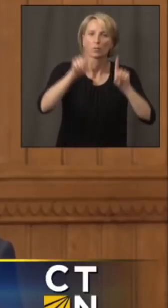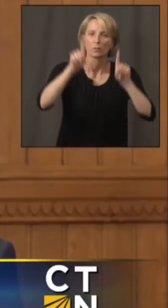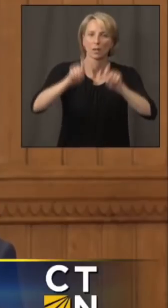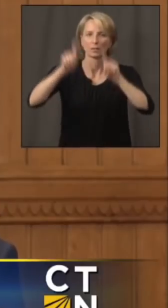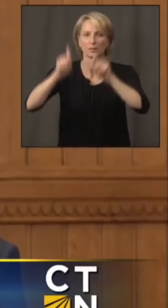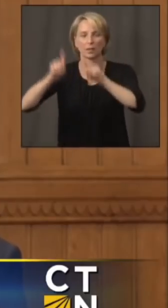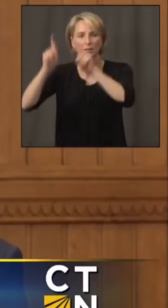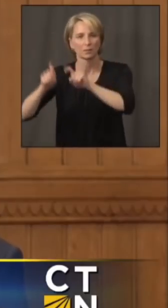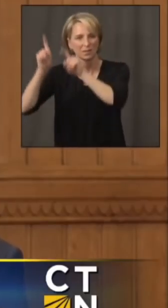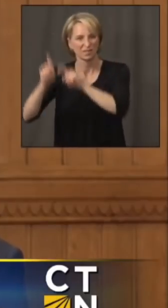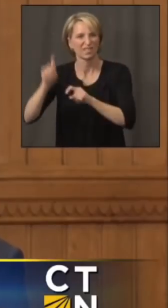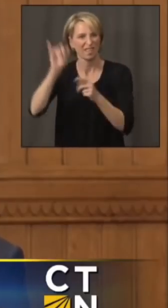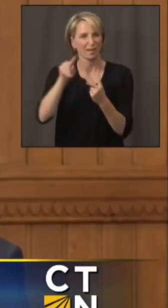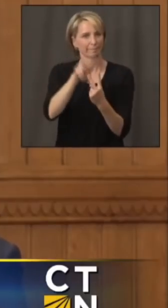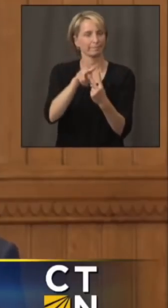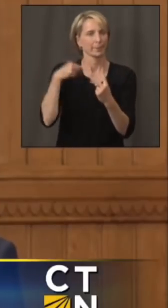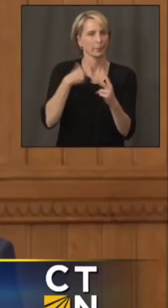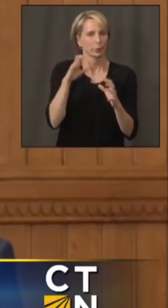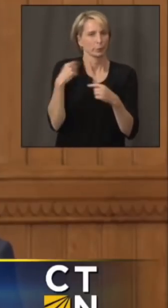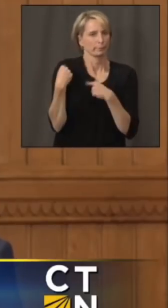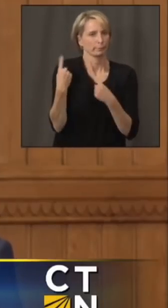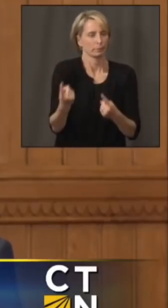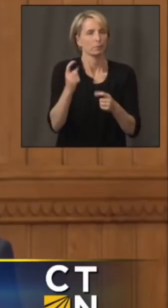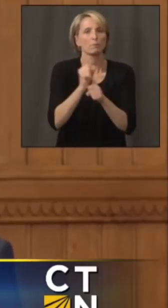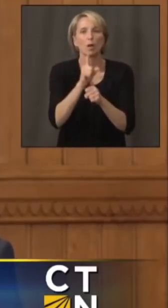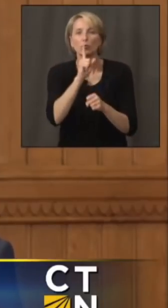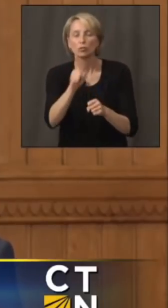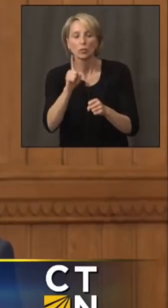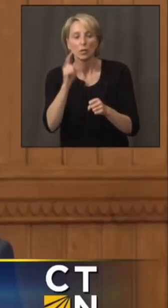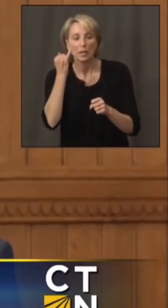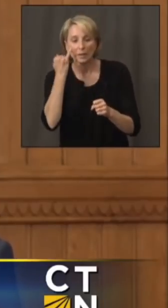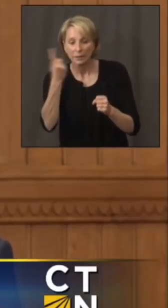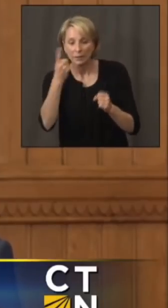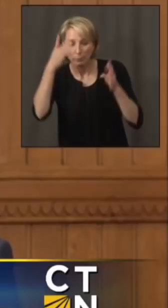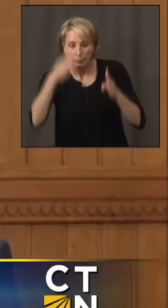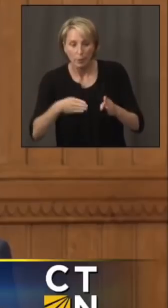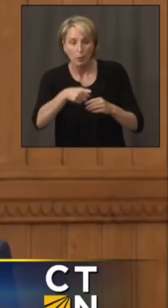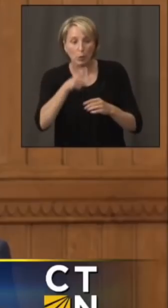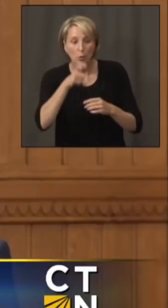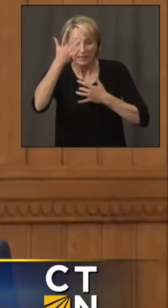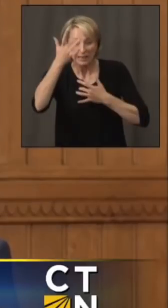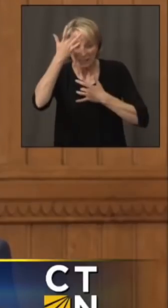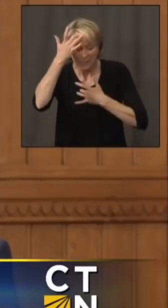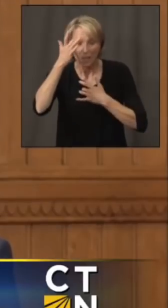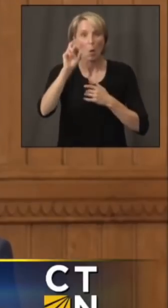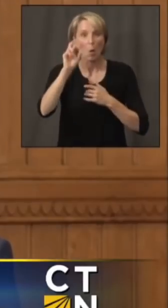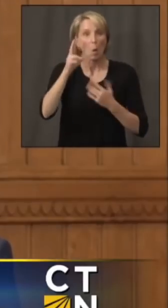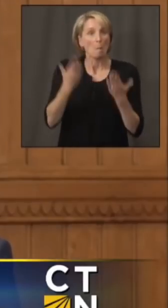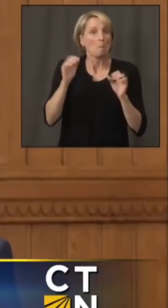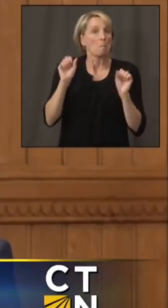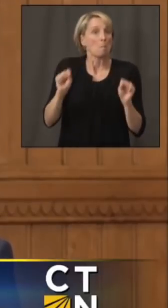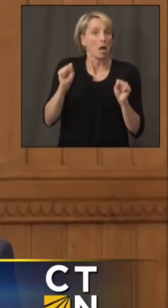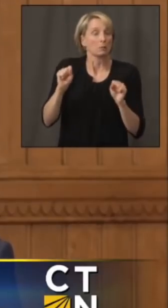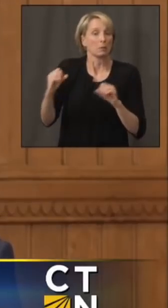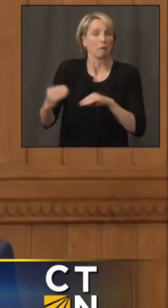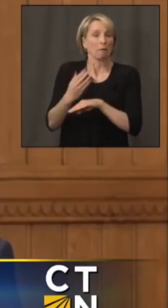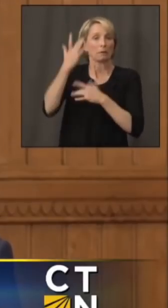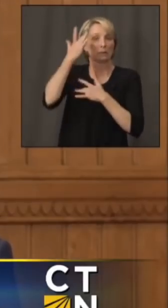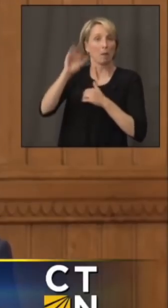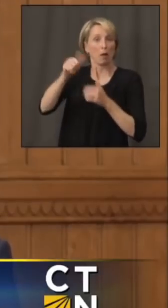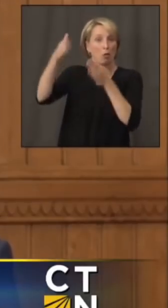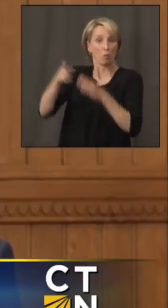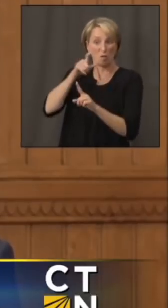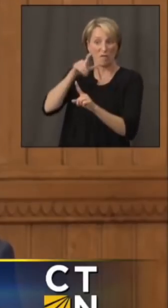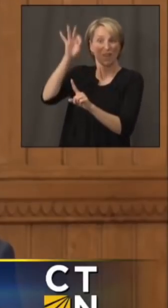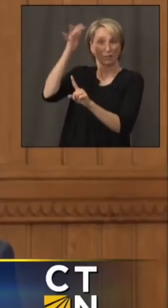the people who are positive or who have been exposed to someone who are positive are self-isolating so that we can control the spread. But it will really be, I